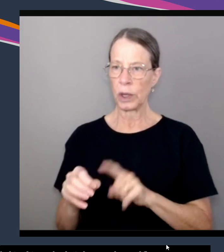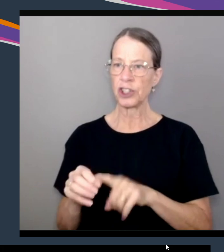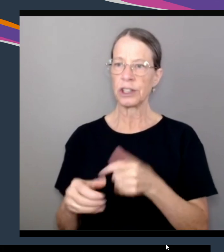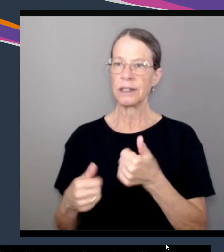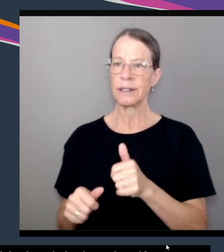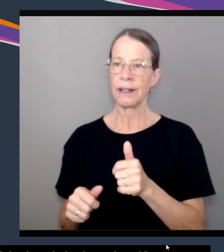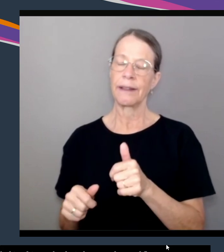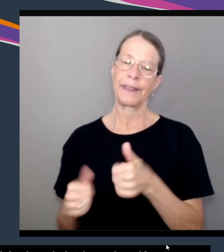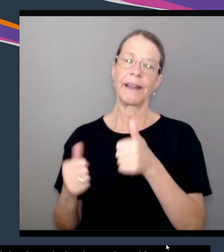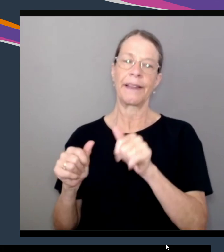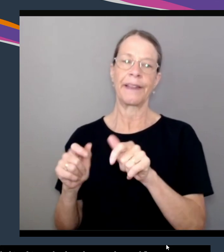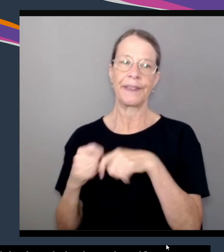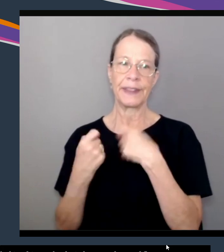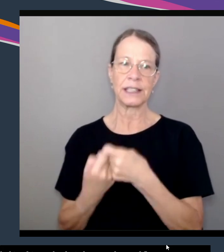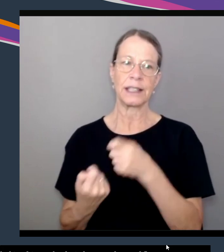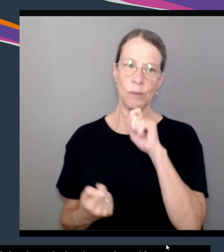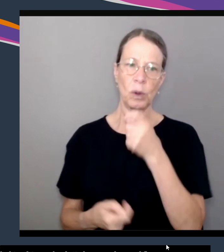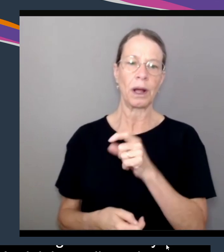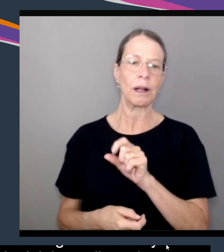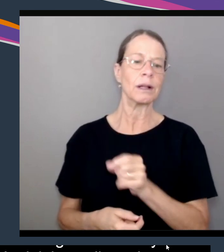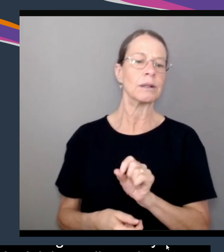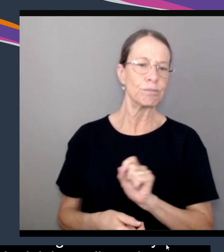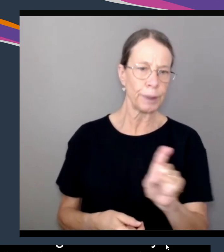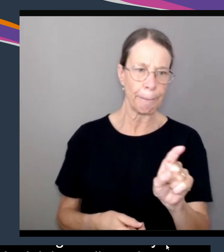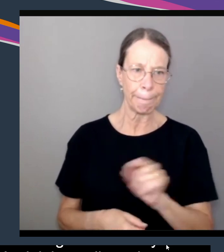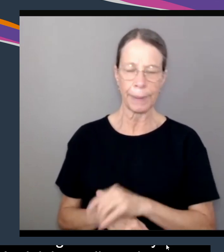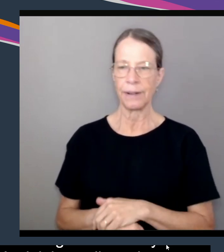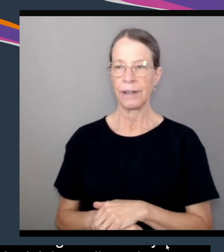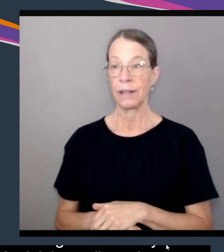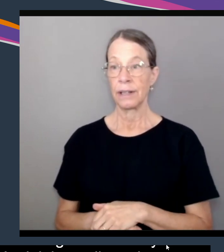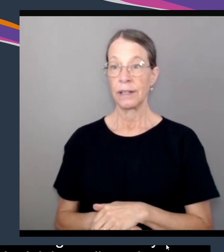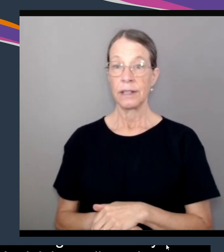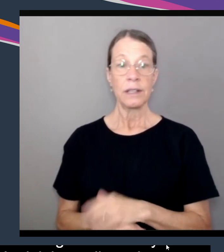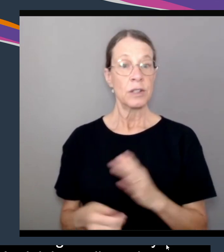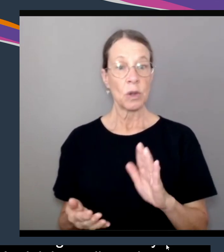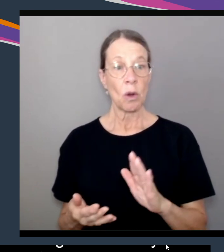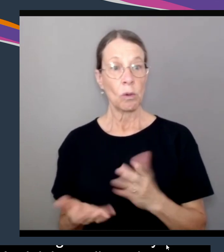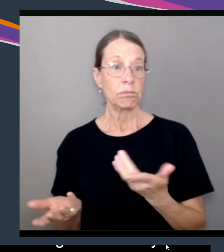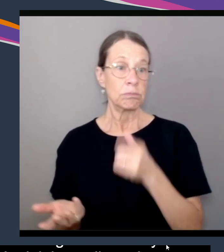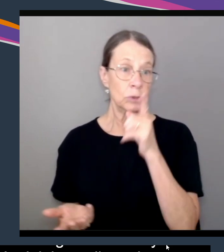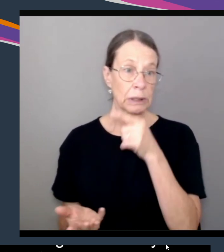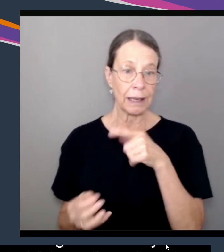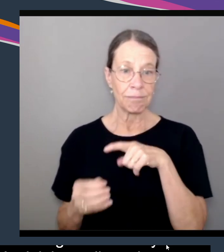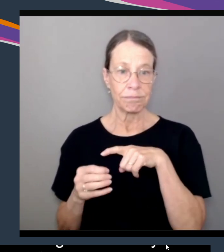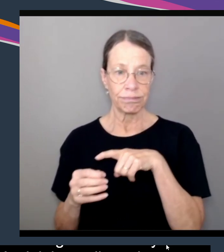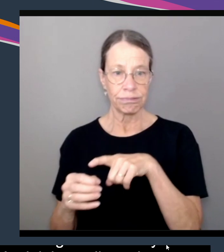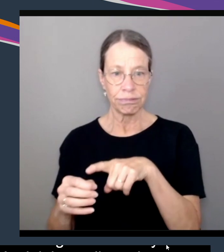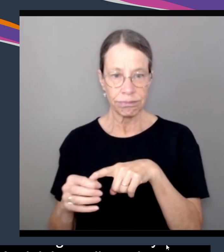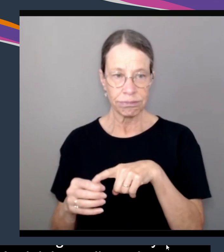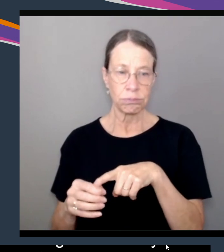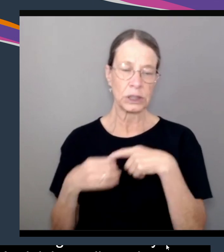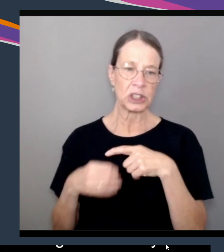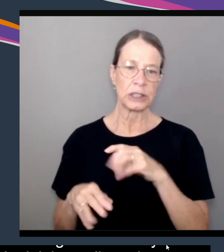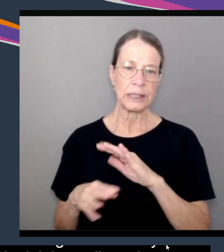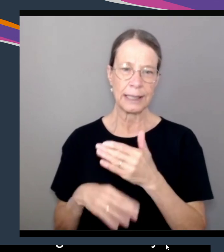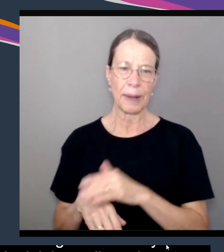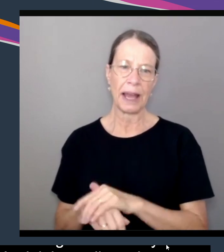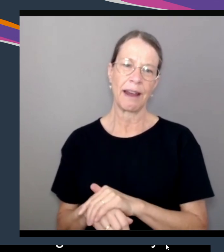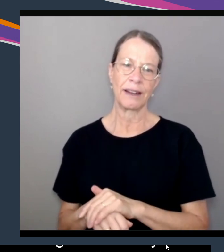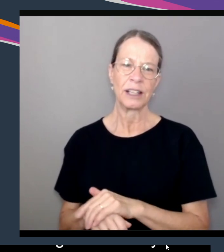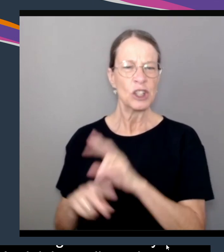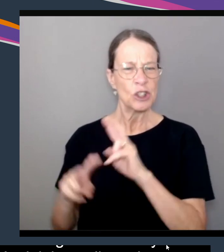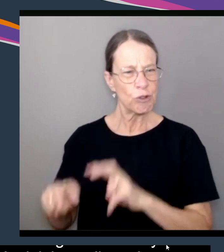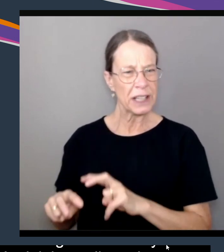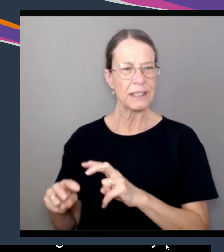We welcome questions about our 2026 research funding, co-design expectations, anything